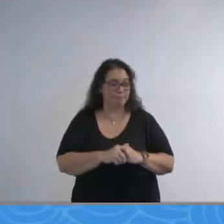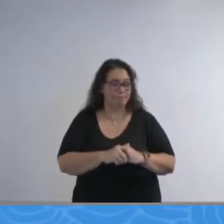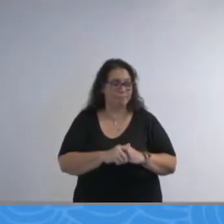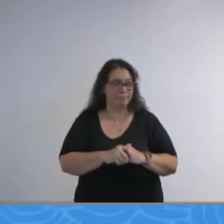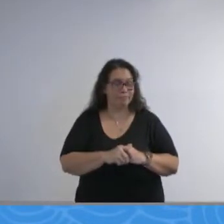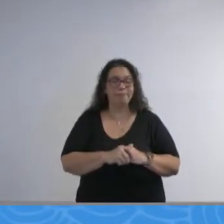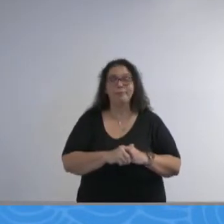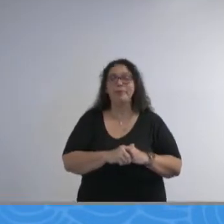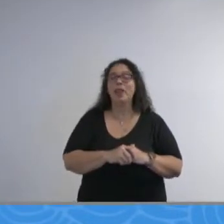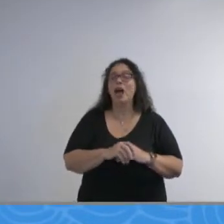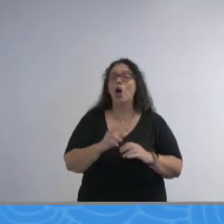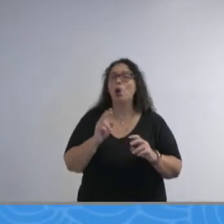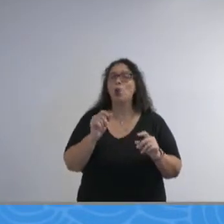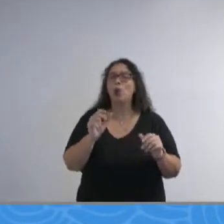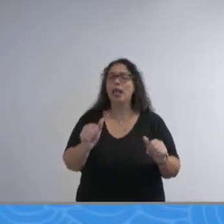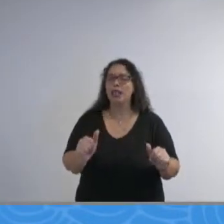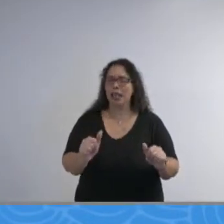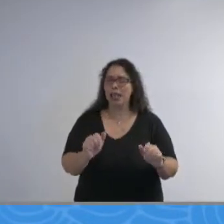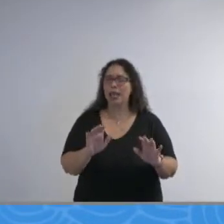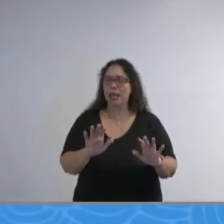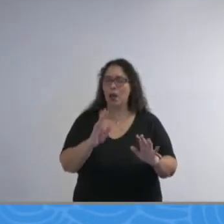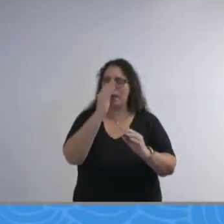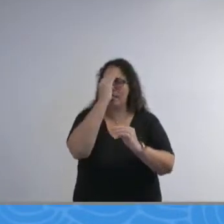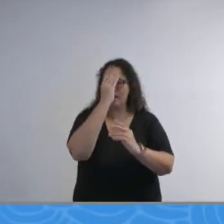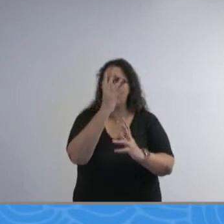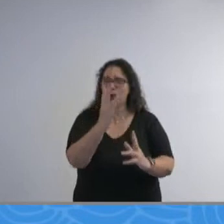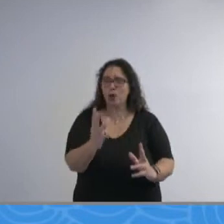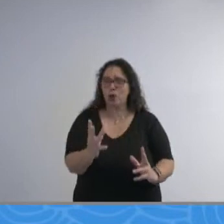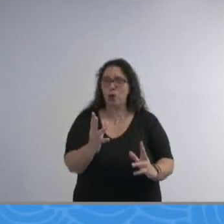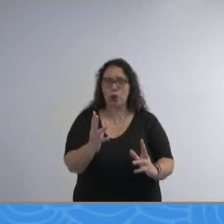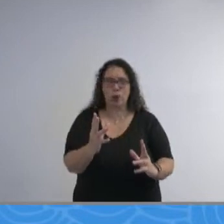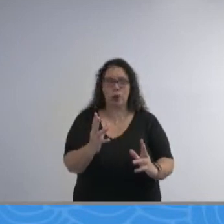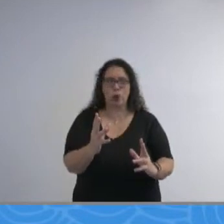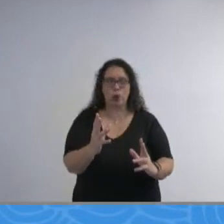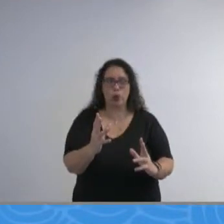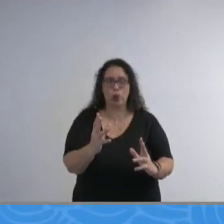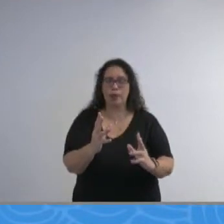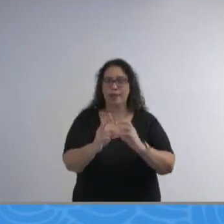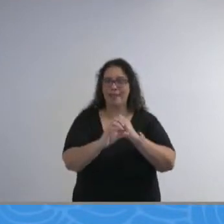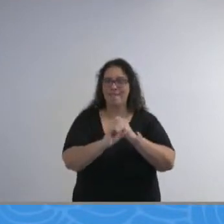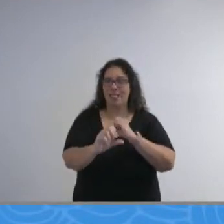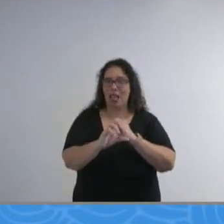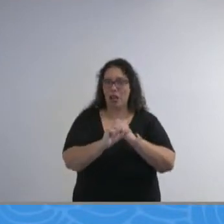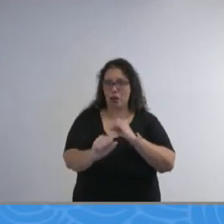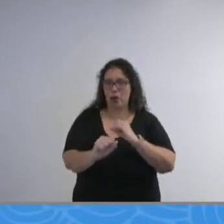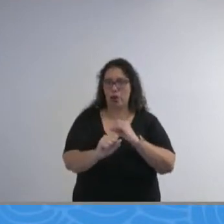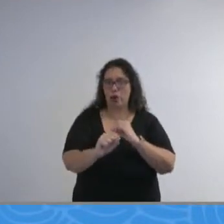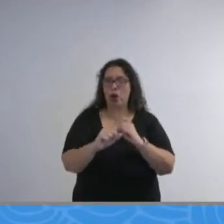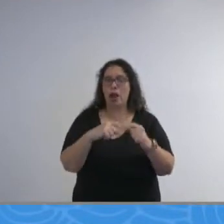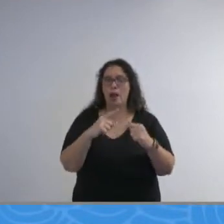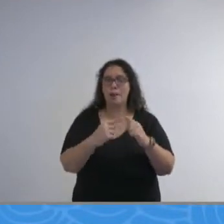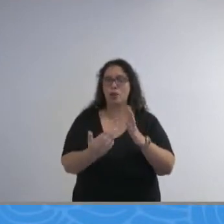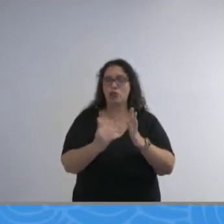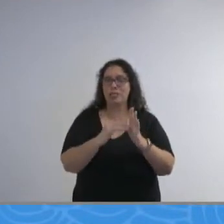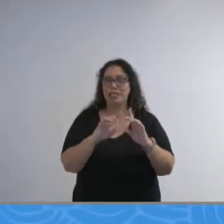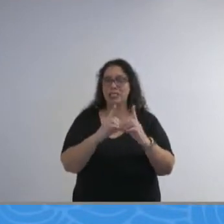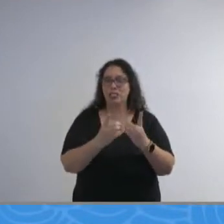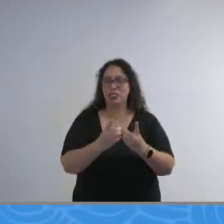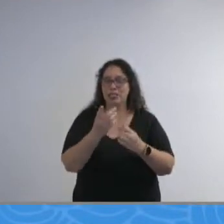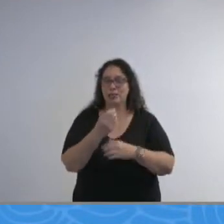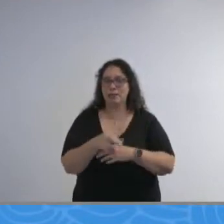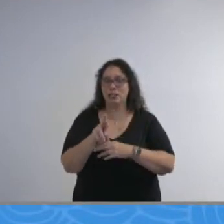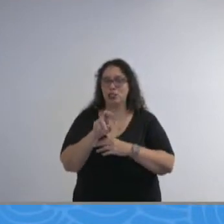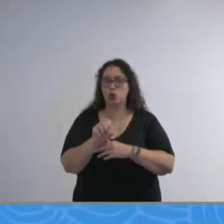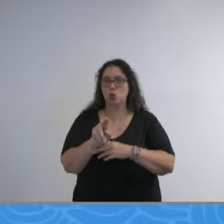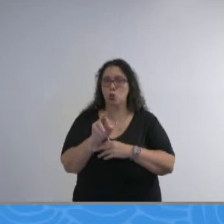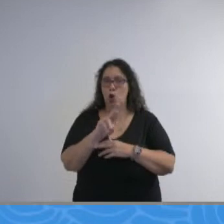I was really quickly, while we're doing that, going to let everybody know that there is a flyer regarding the redistricting that Mr. Suarez was going